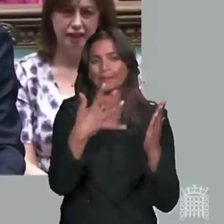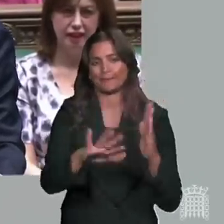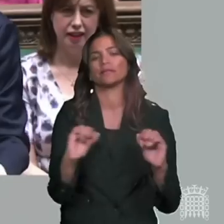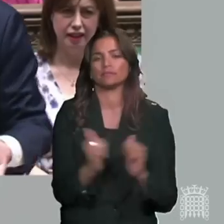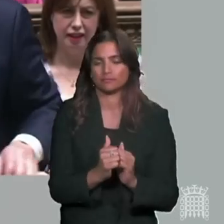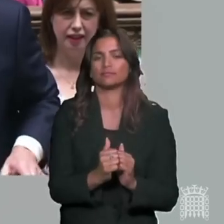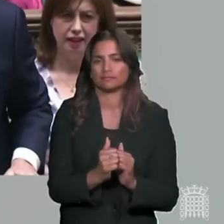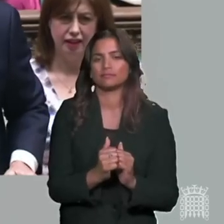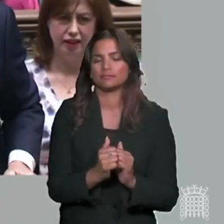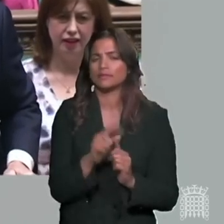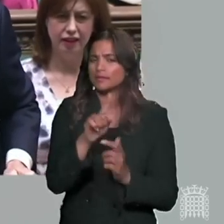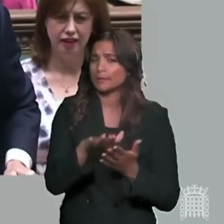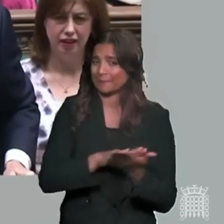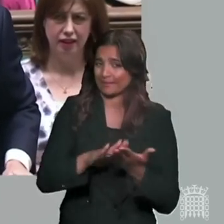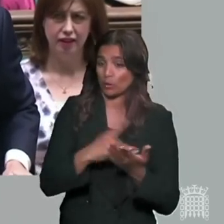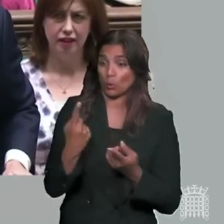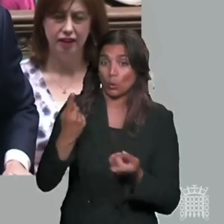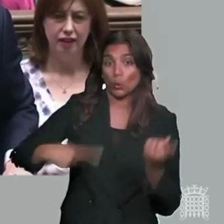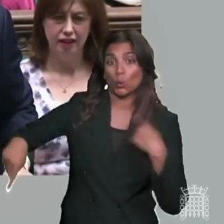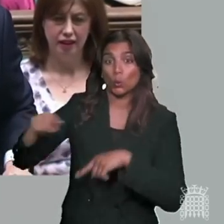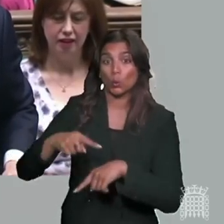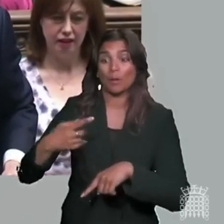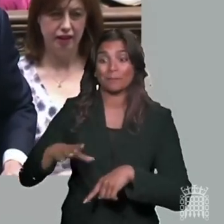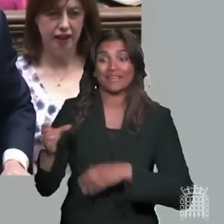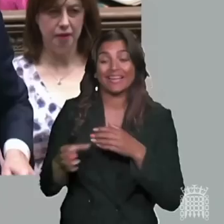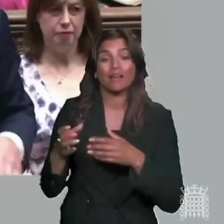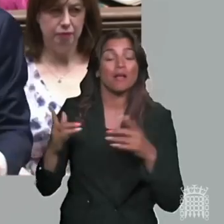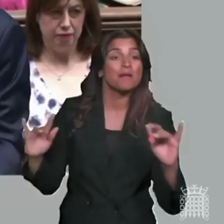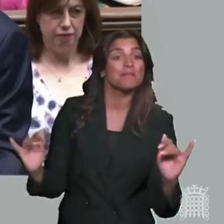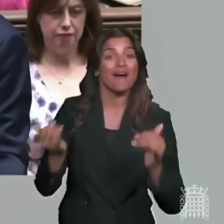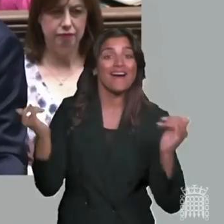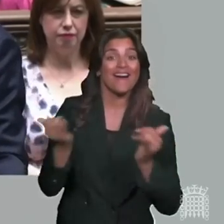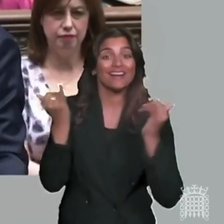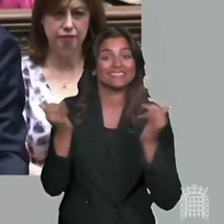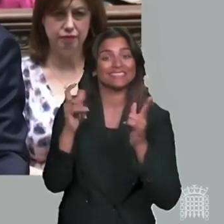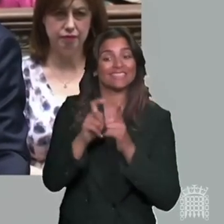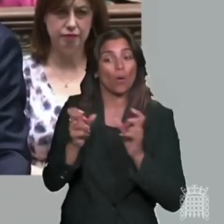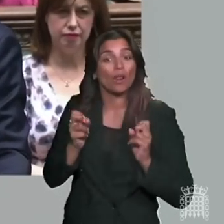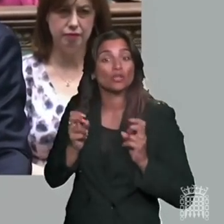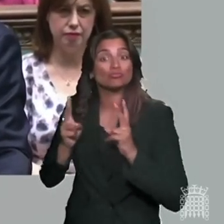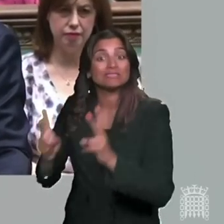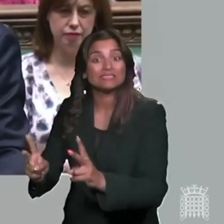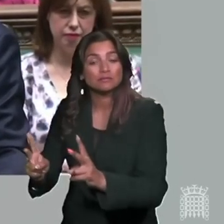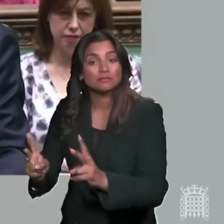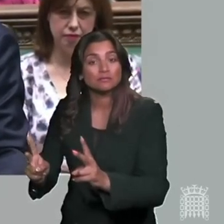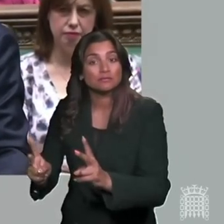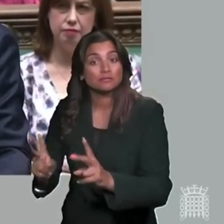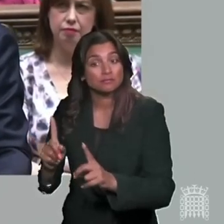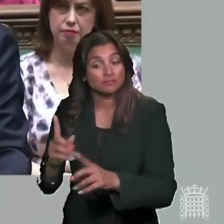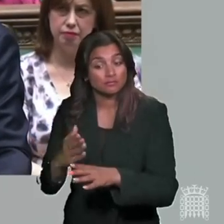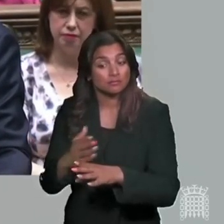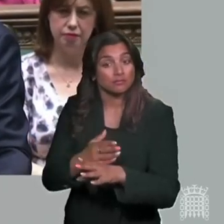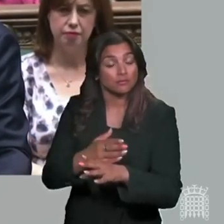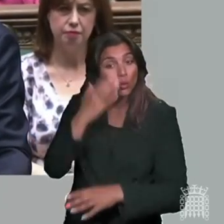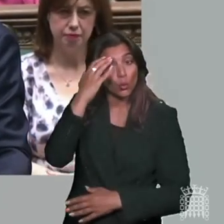Mr. Speaker, that those who threw a Downing Street party the night before the late Queen sat alone at